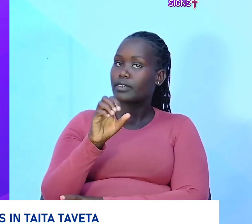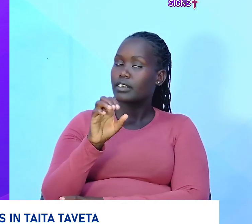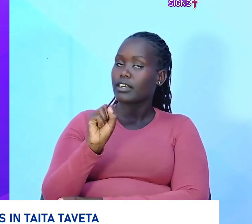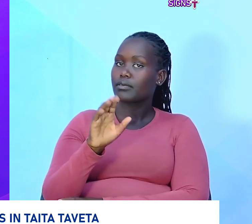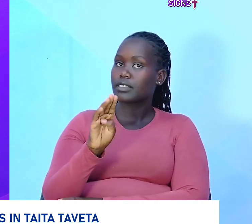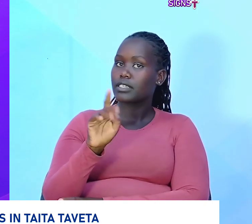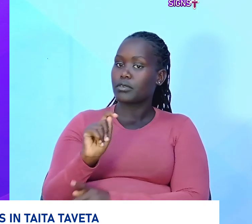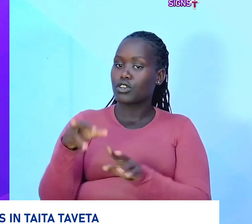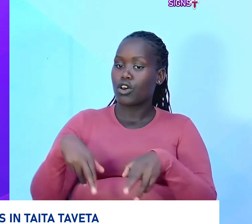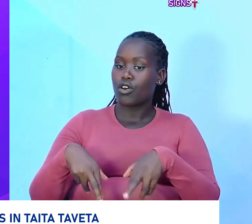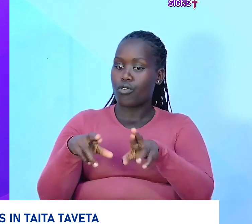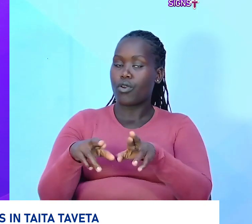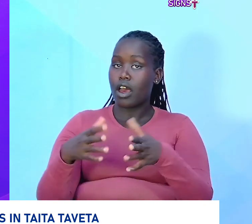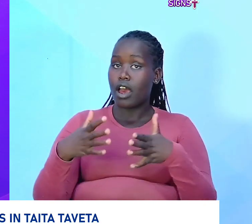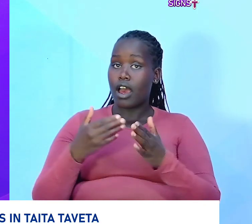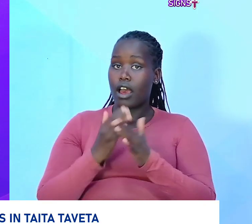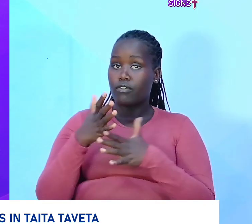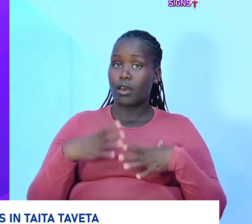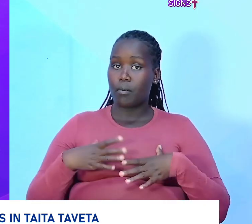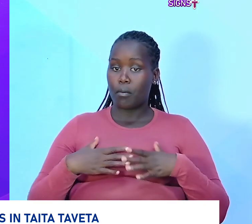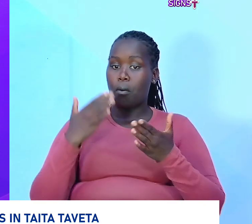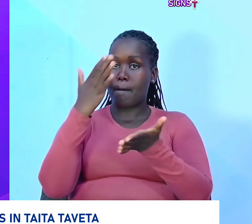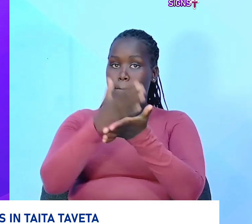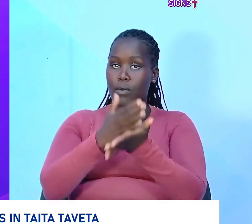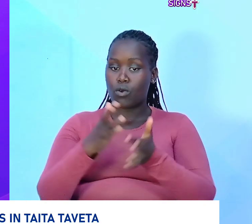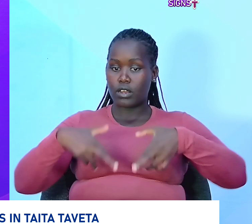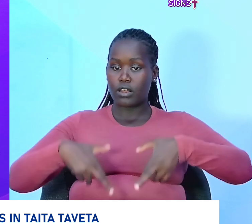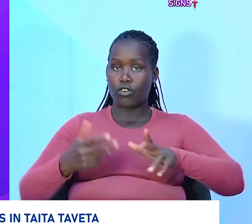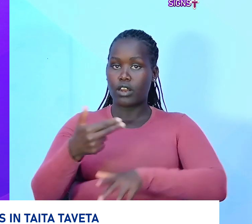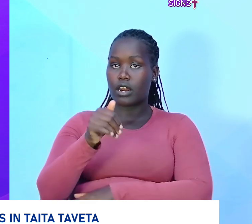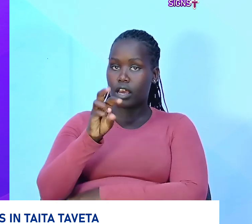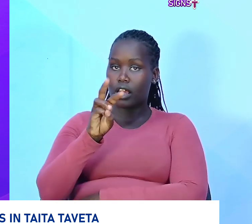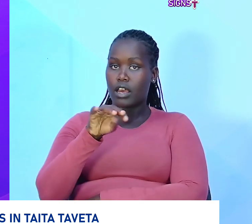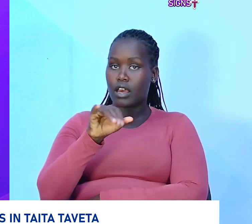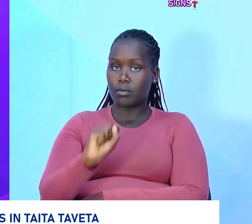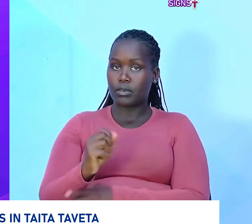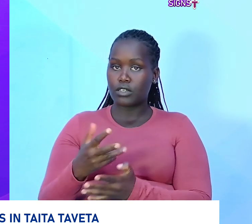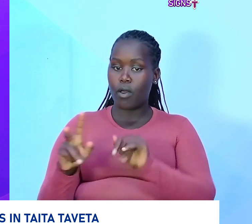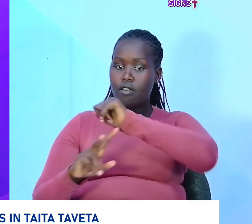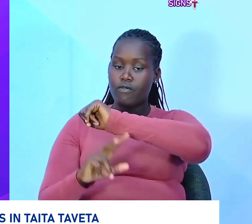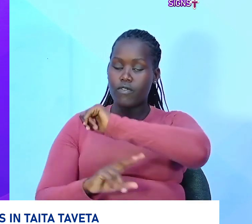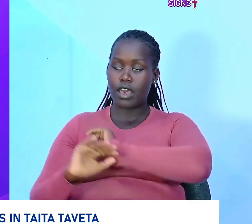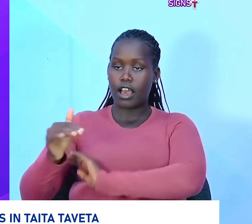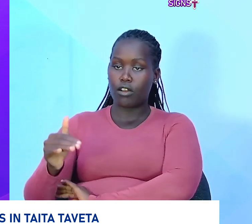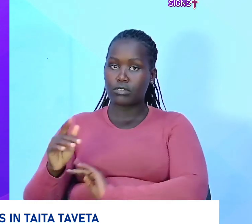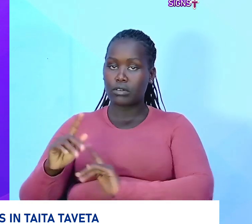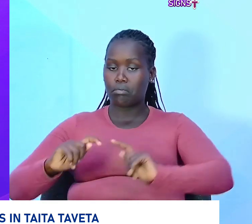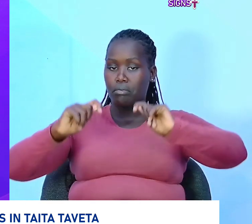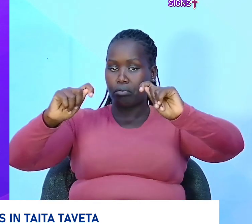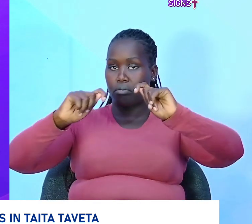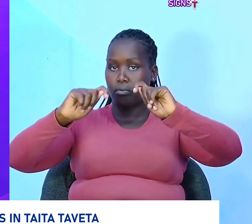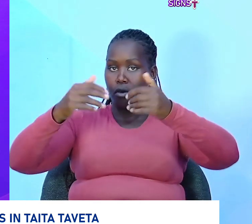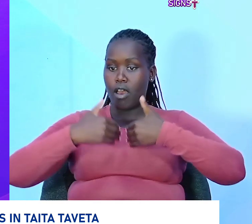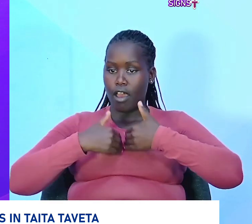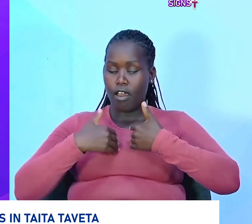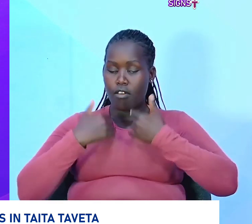residents blocked the road at Kaptik in Hamisi constituency, that's Vihiga County. The protest followed a